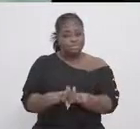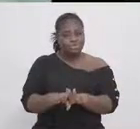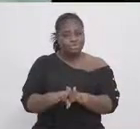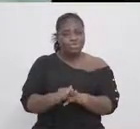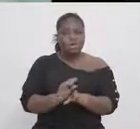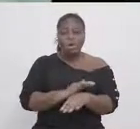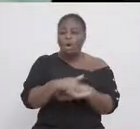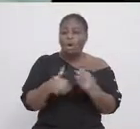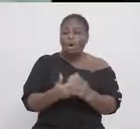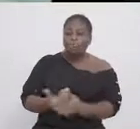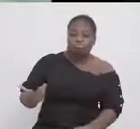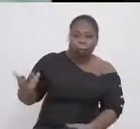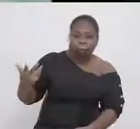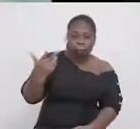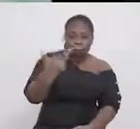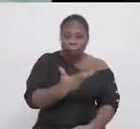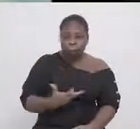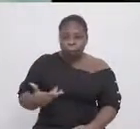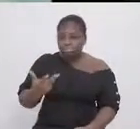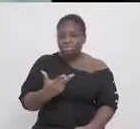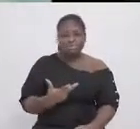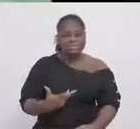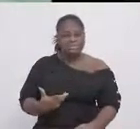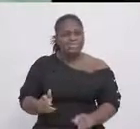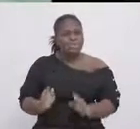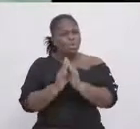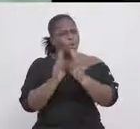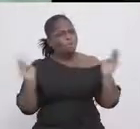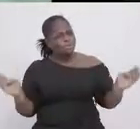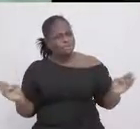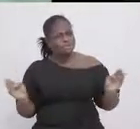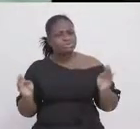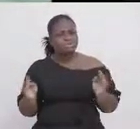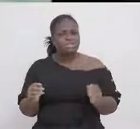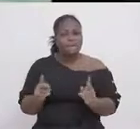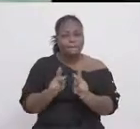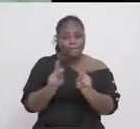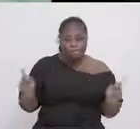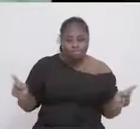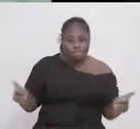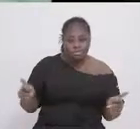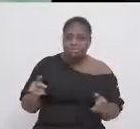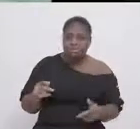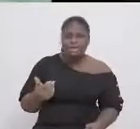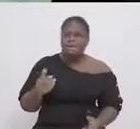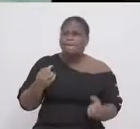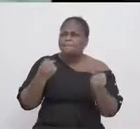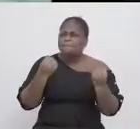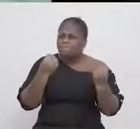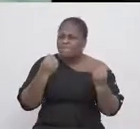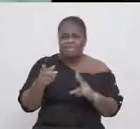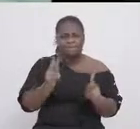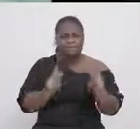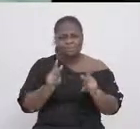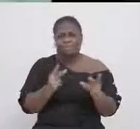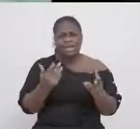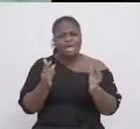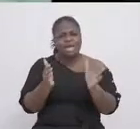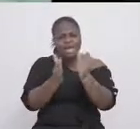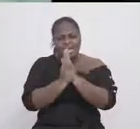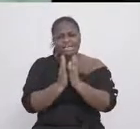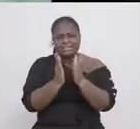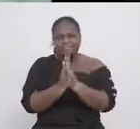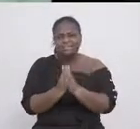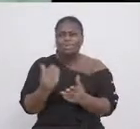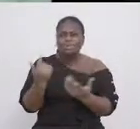ask all of you, the things you do, is it open to the public? So let me start with Ernestina. A lot of people have been asking, we want to enroll